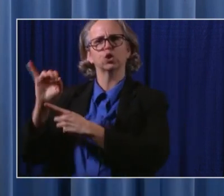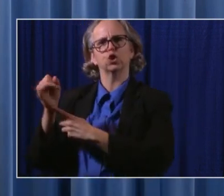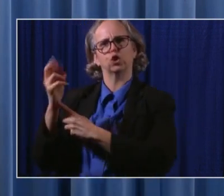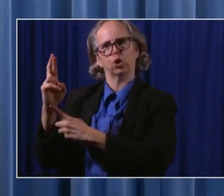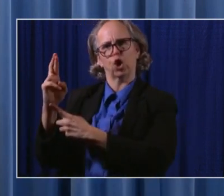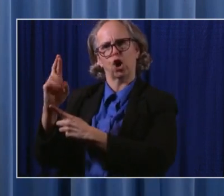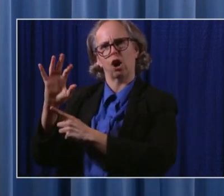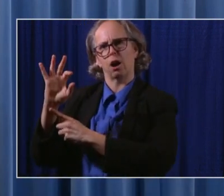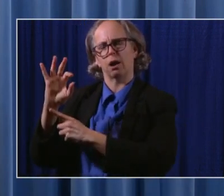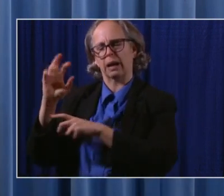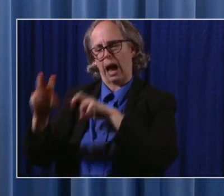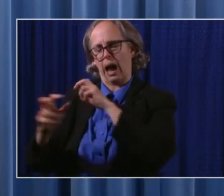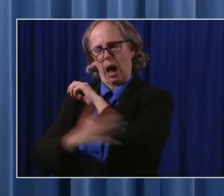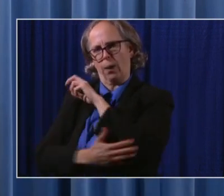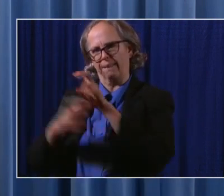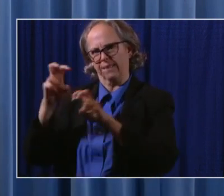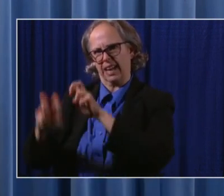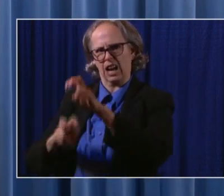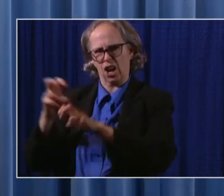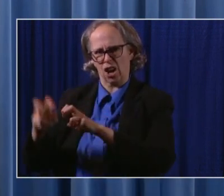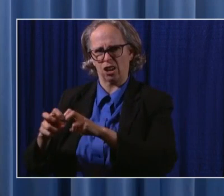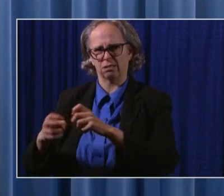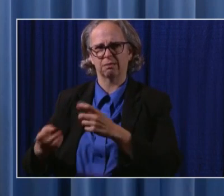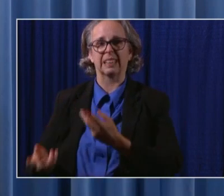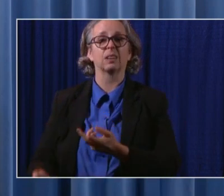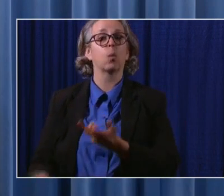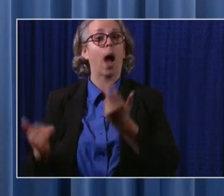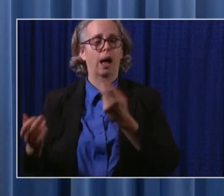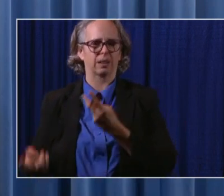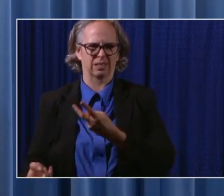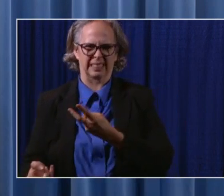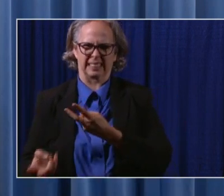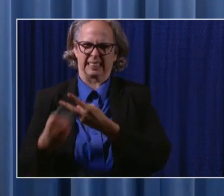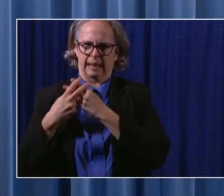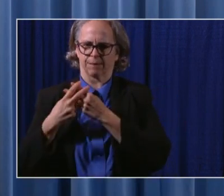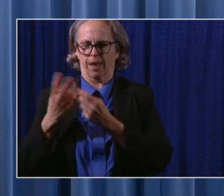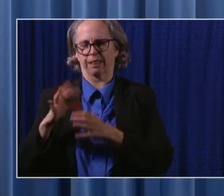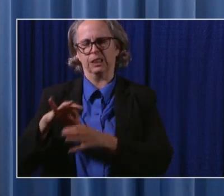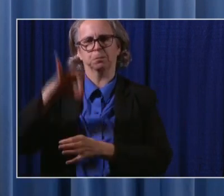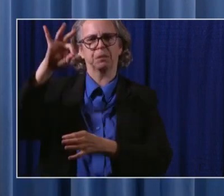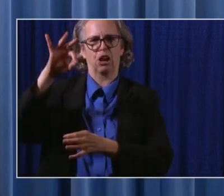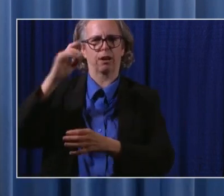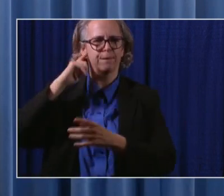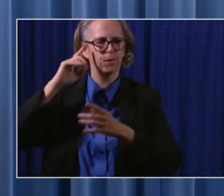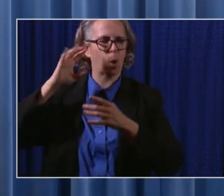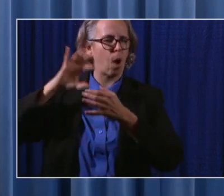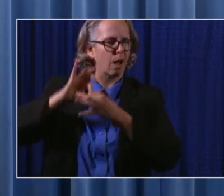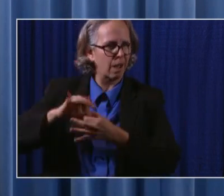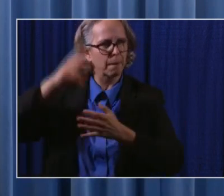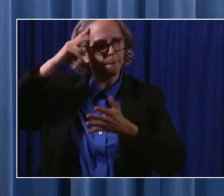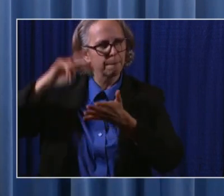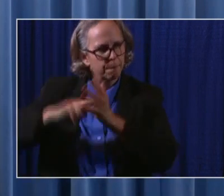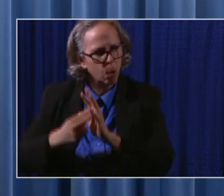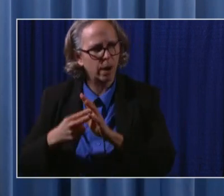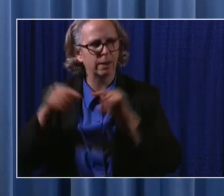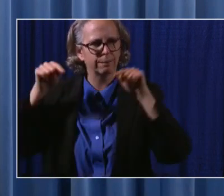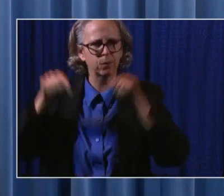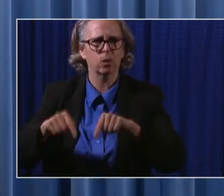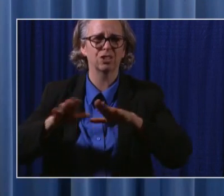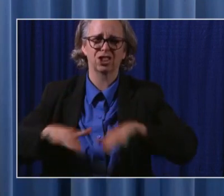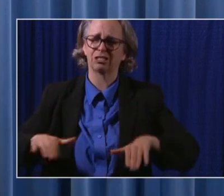I think we've preserved the essence of the fairs, but I'm sorry that this simply did not work.